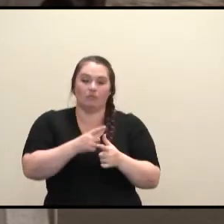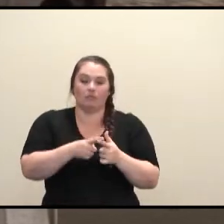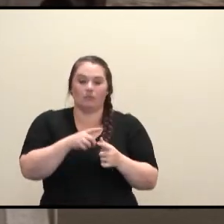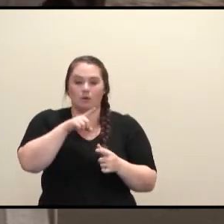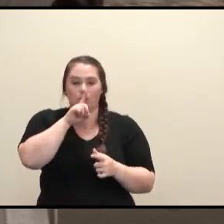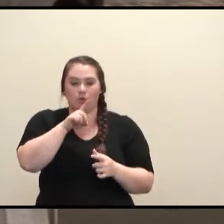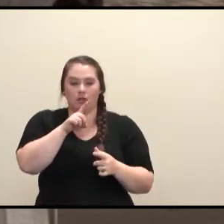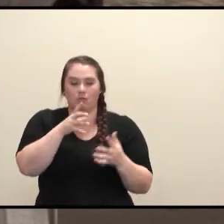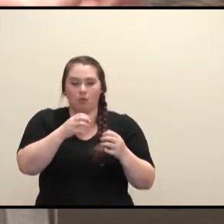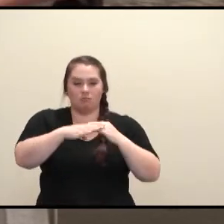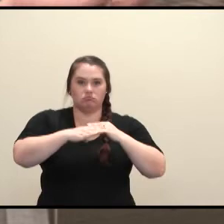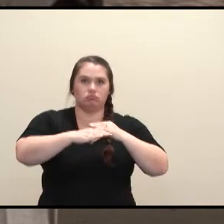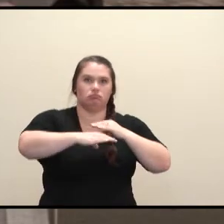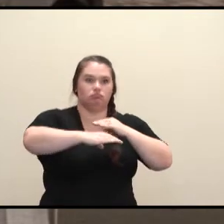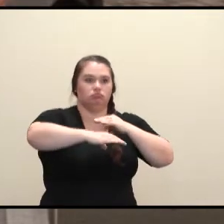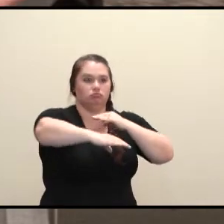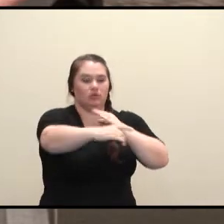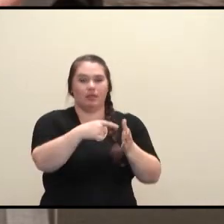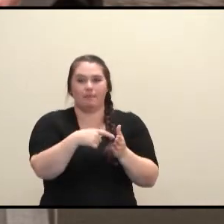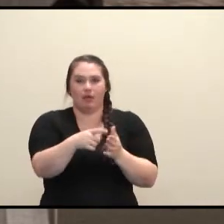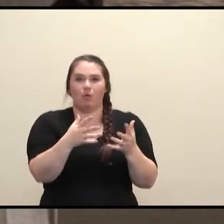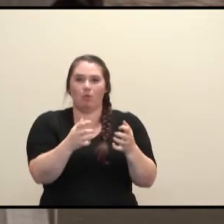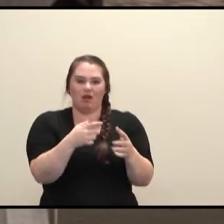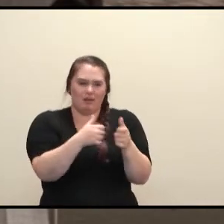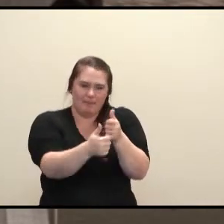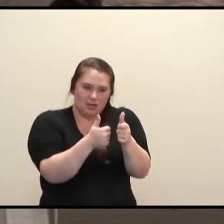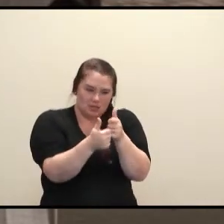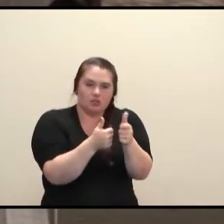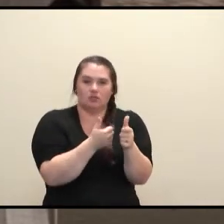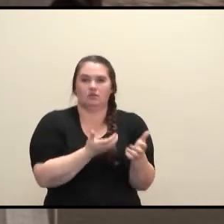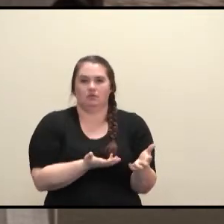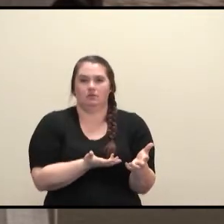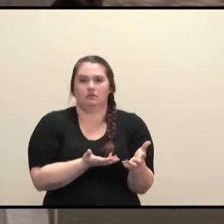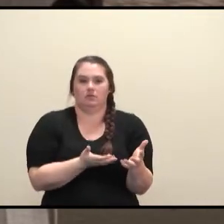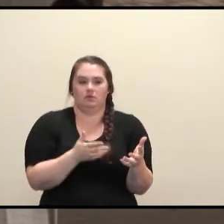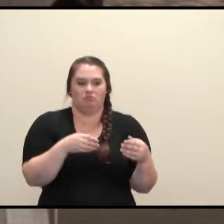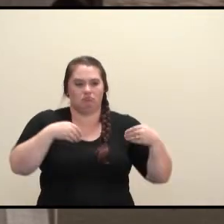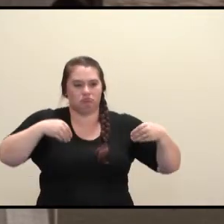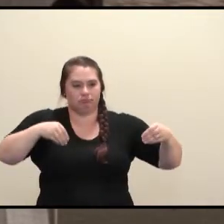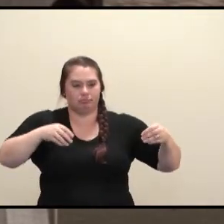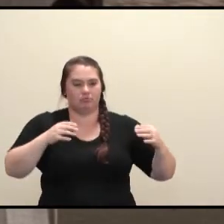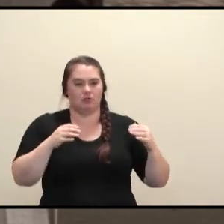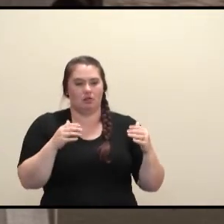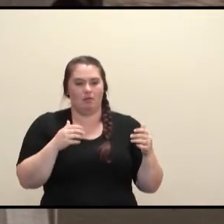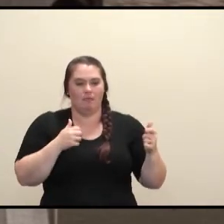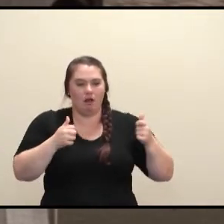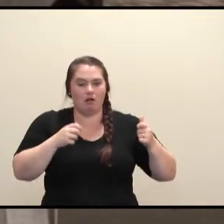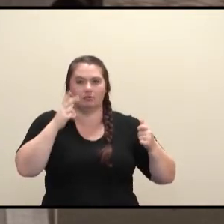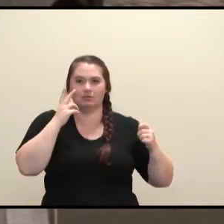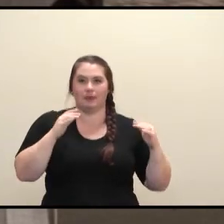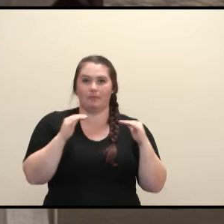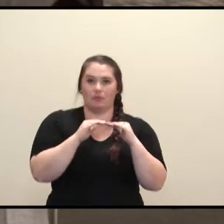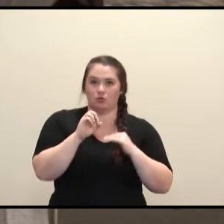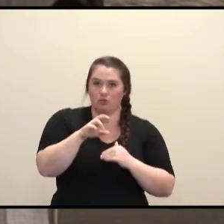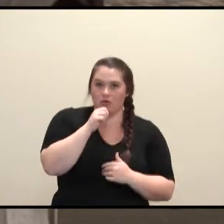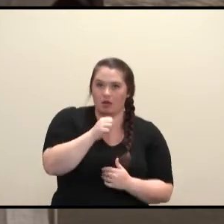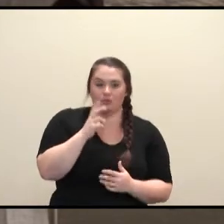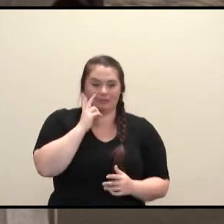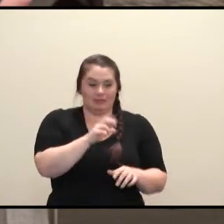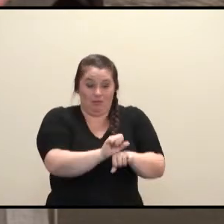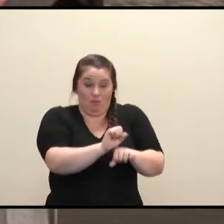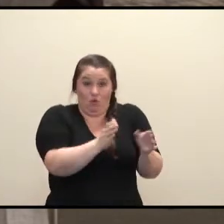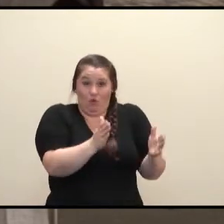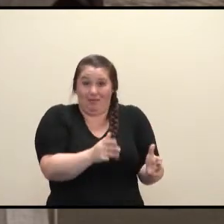at aligning our pay structures to make sure they're competitive with market value. We also look at what is employee pay